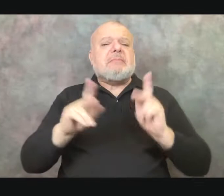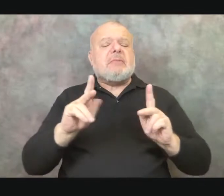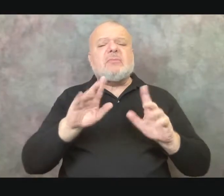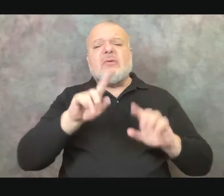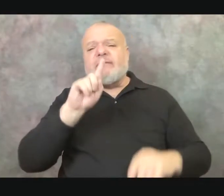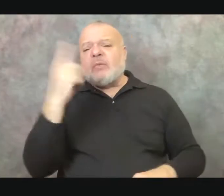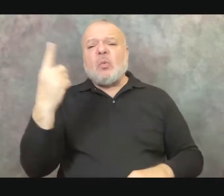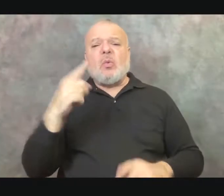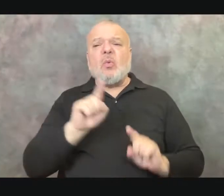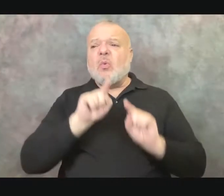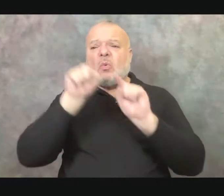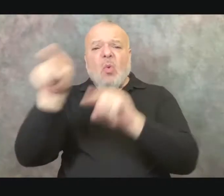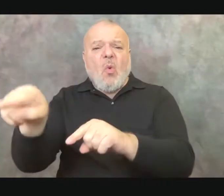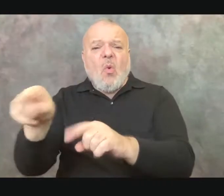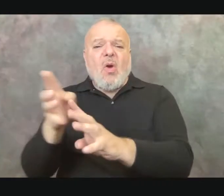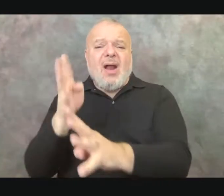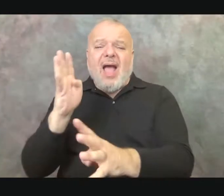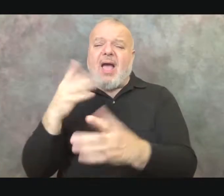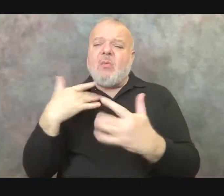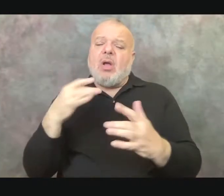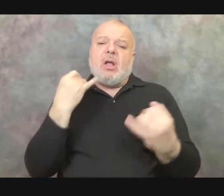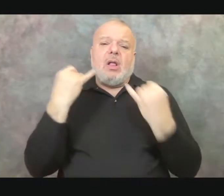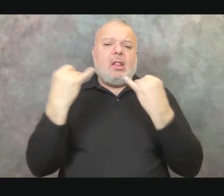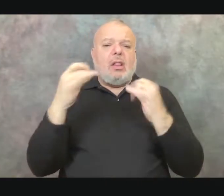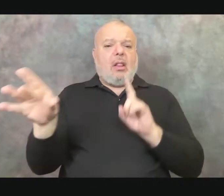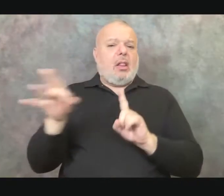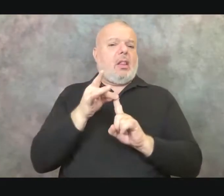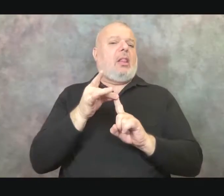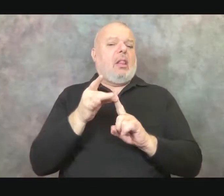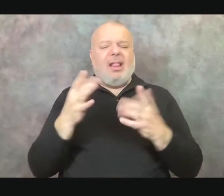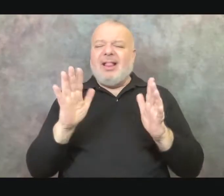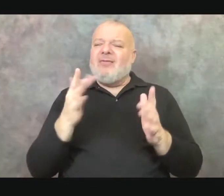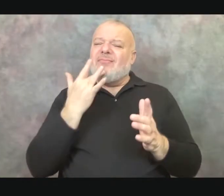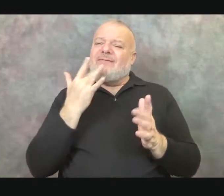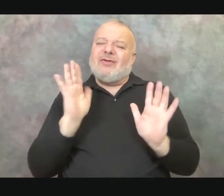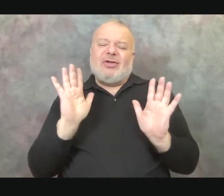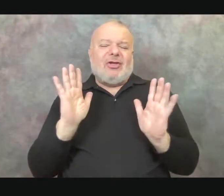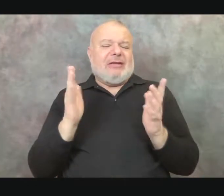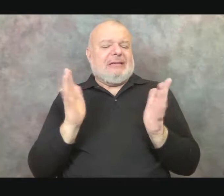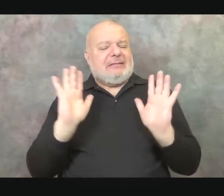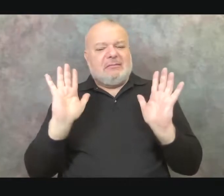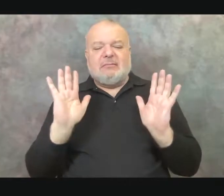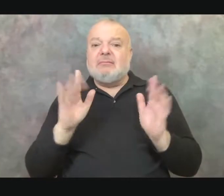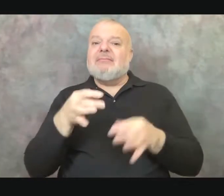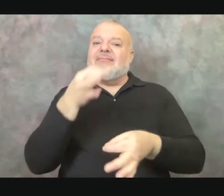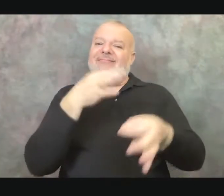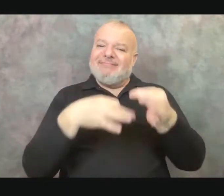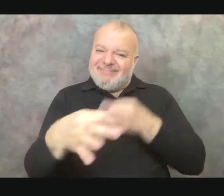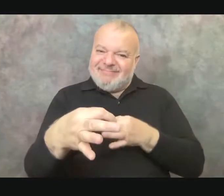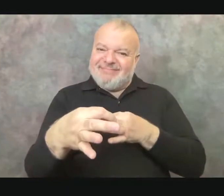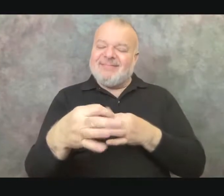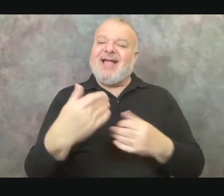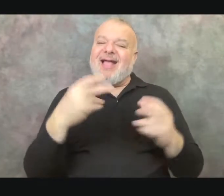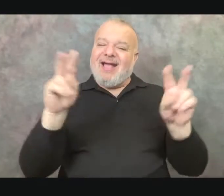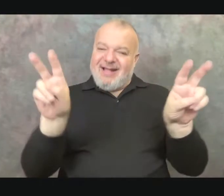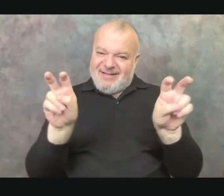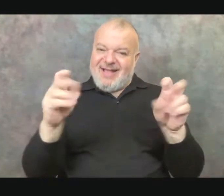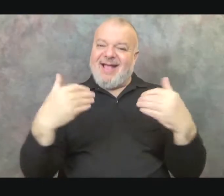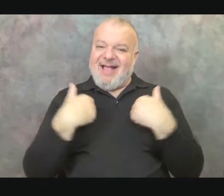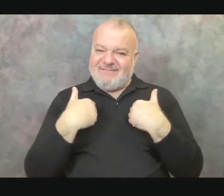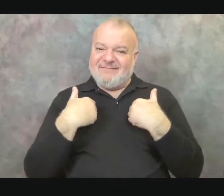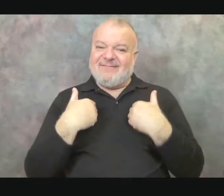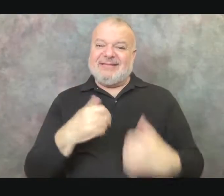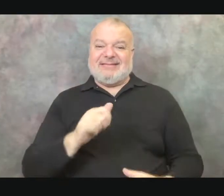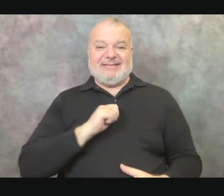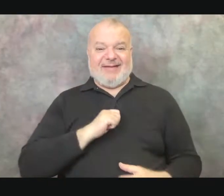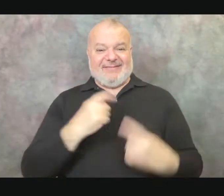Slowly turn the swab in a circle inside your nostril, brushing against the edges at least 5 times